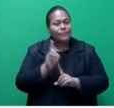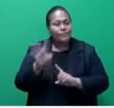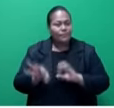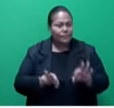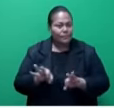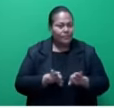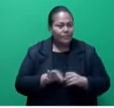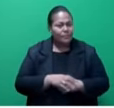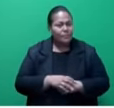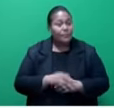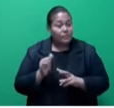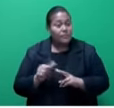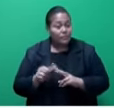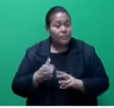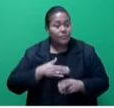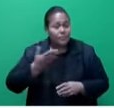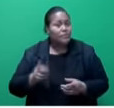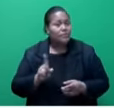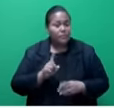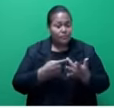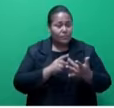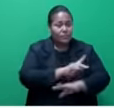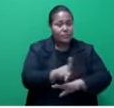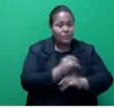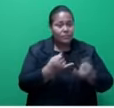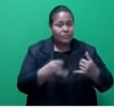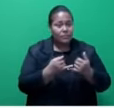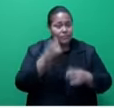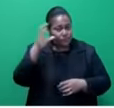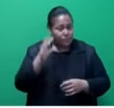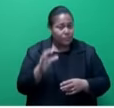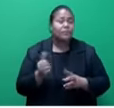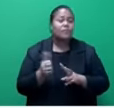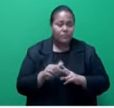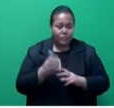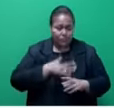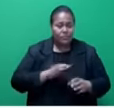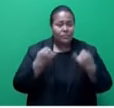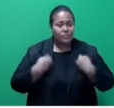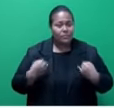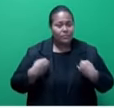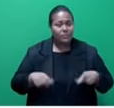enough, the other Pacific Island countries are trying to also implement these, and these include